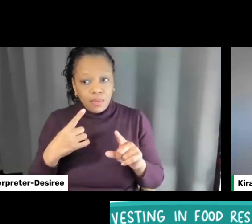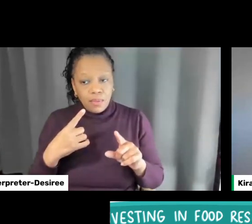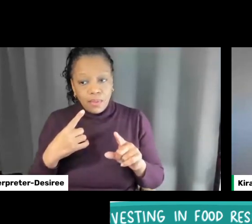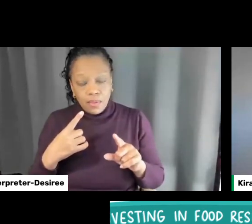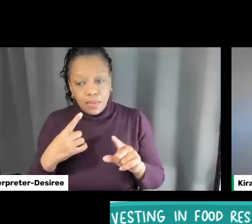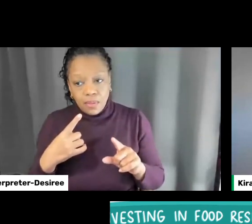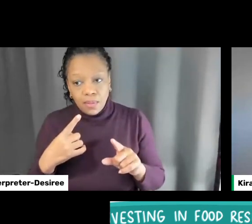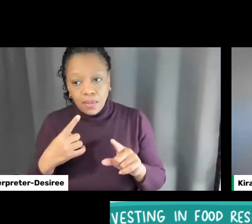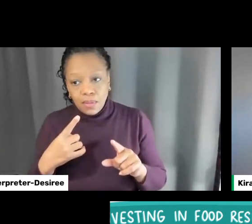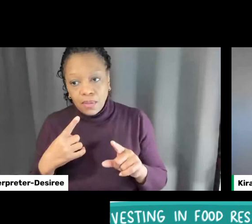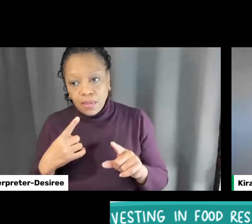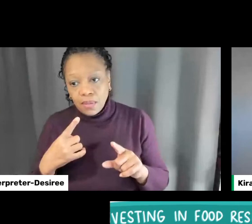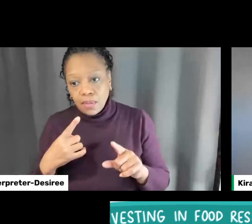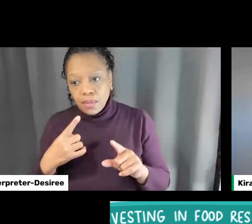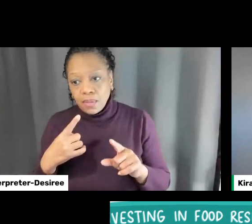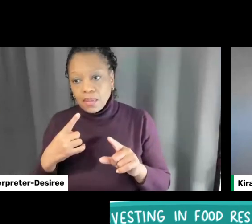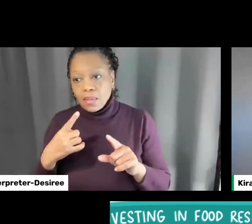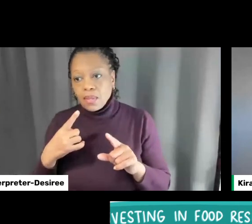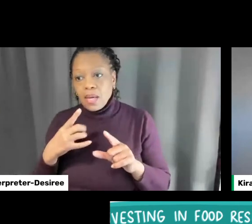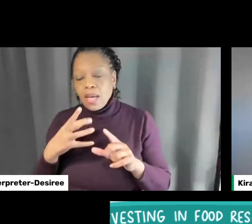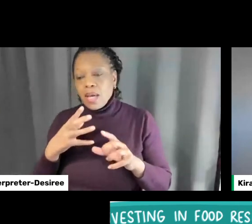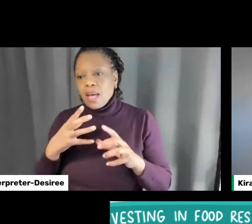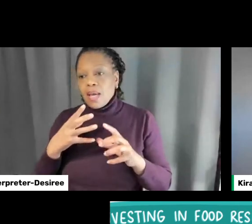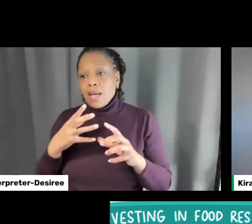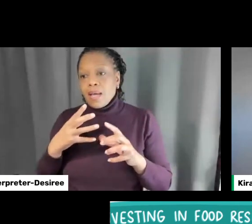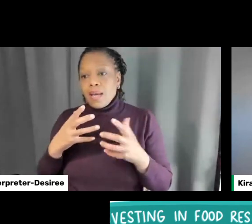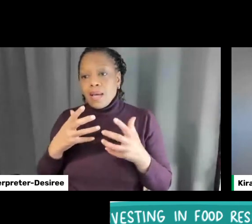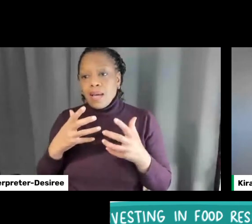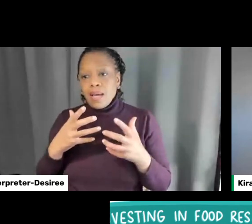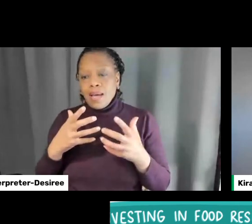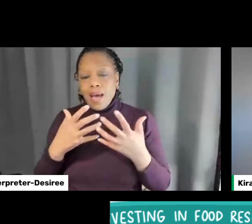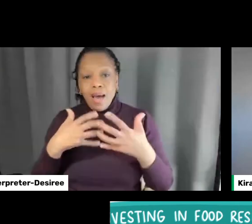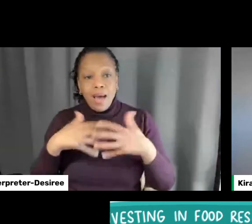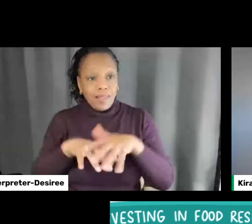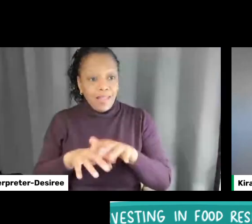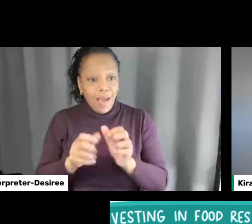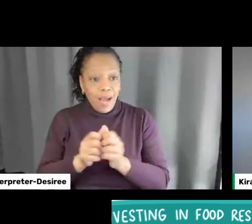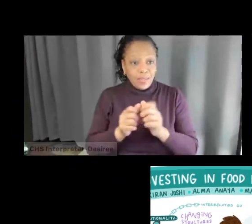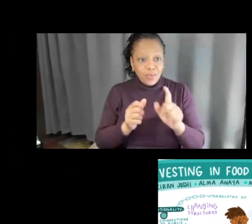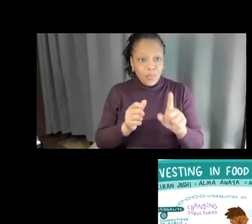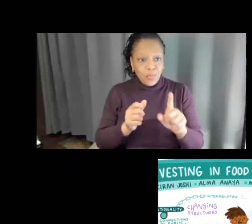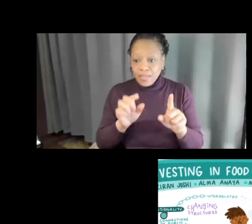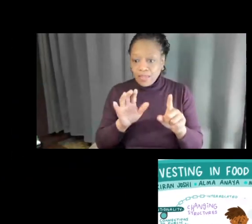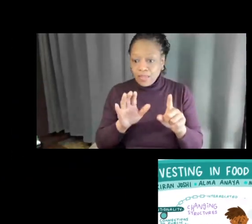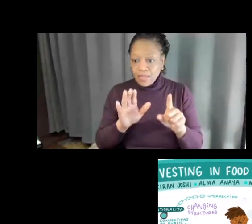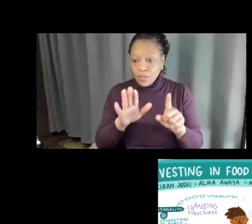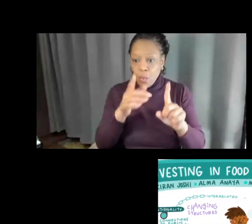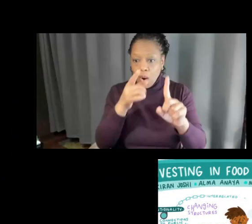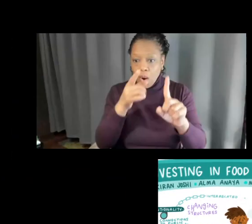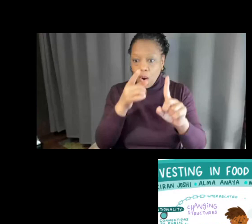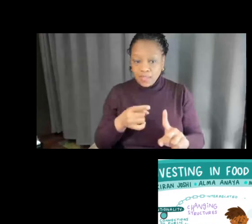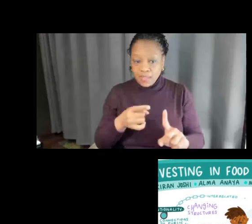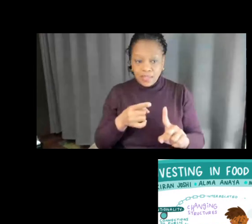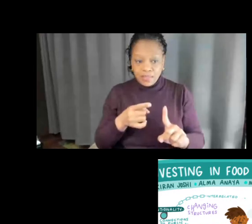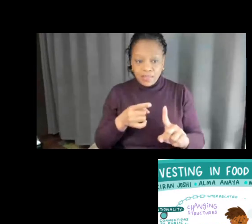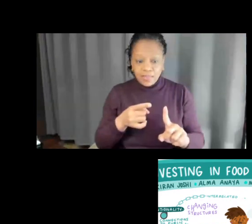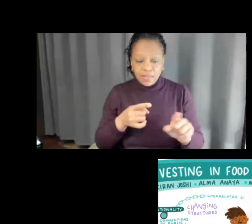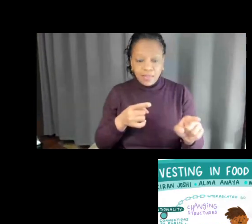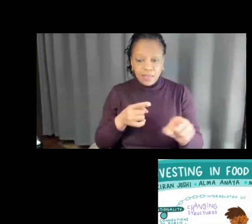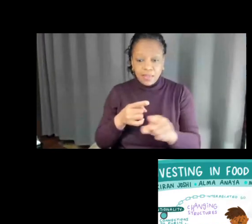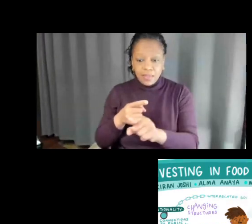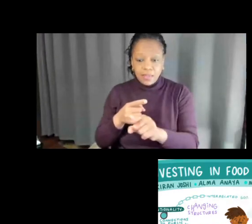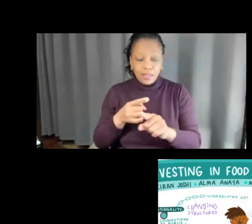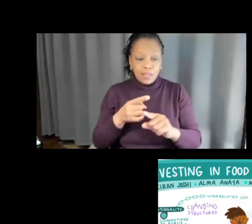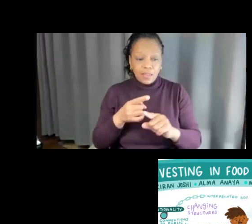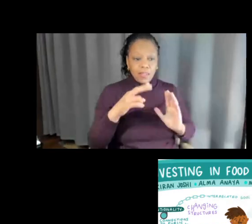expanding and making sure that we're addressing a lot of these issues. So, are there any specific plans geared towards addressing food deserts